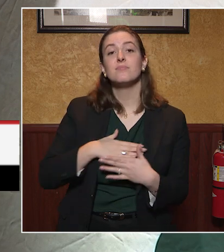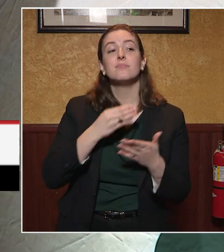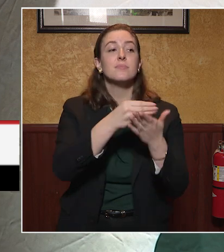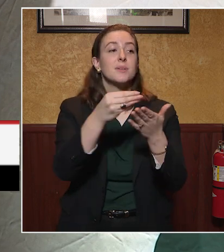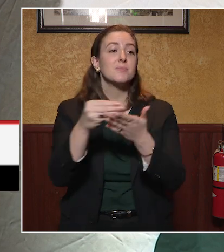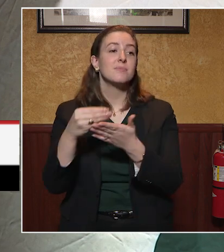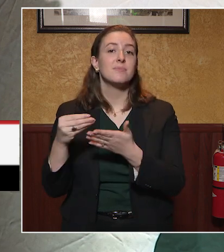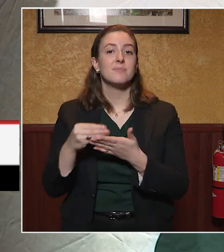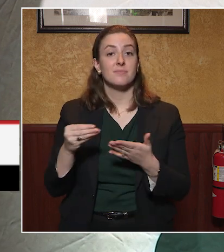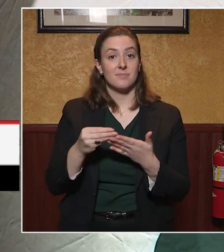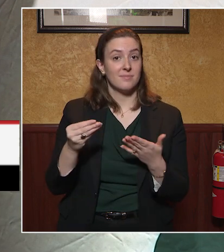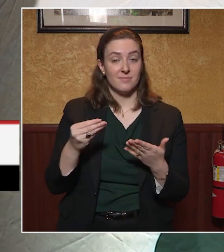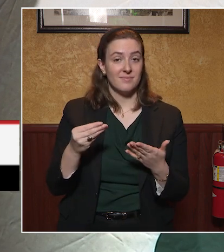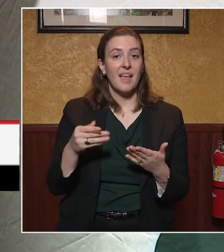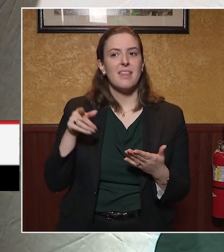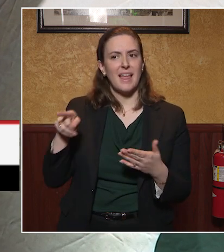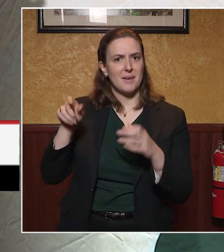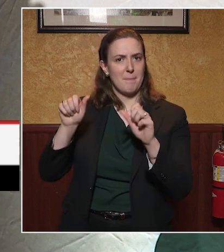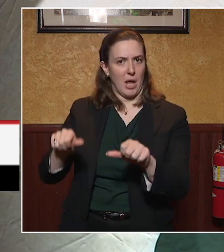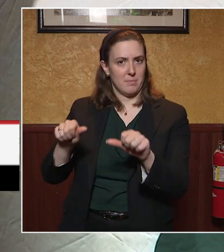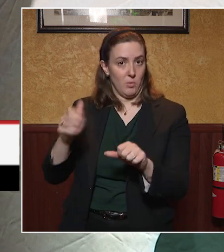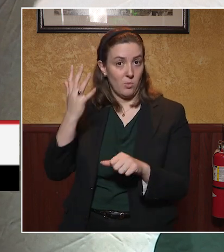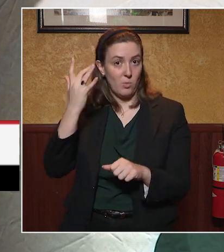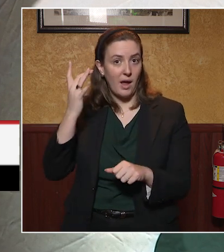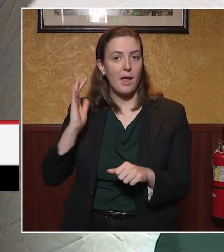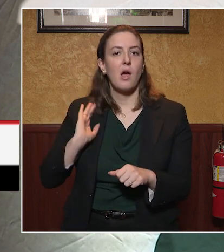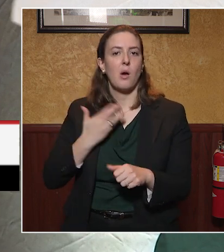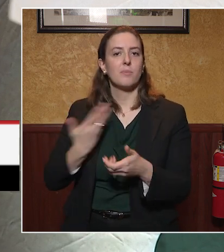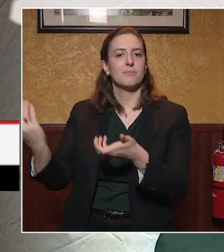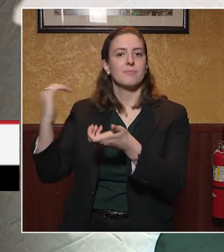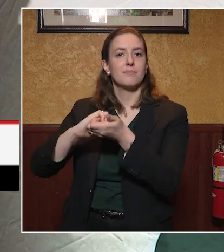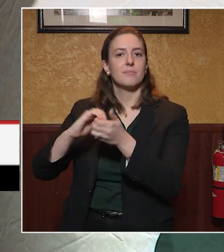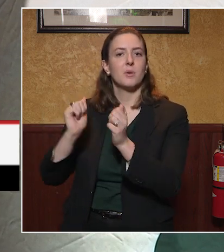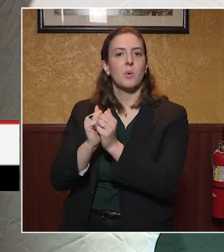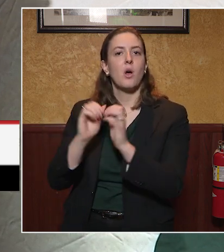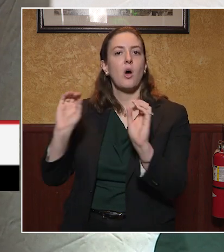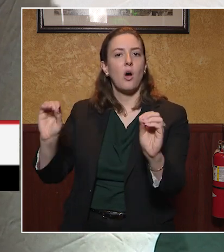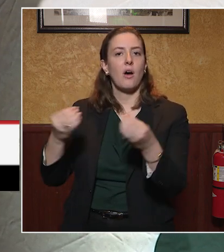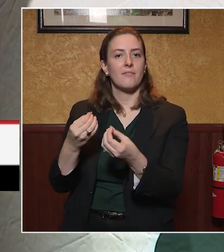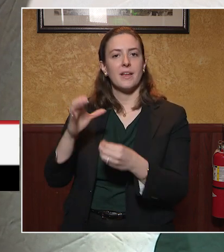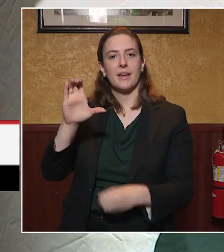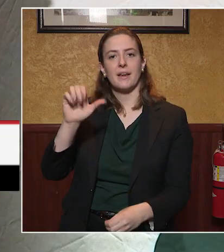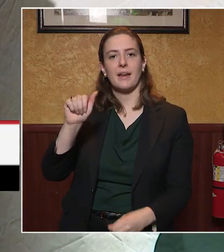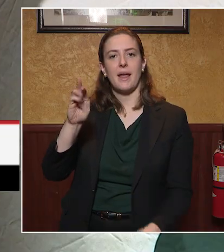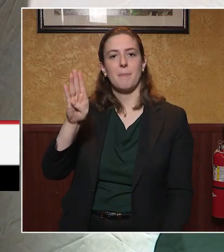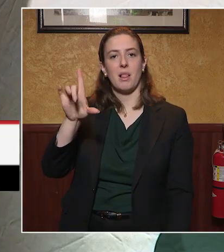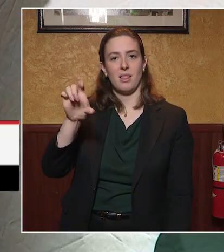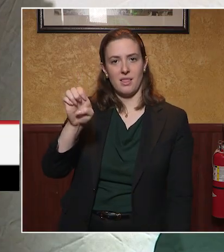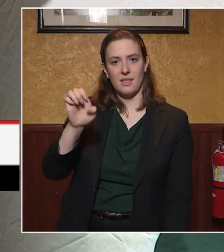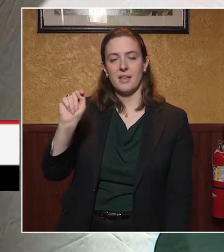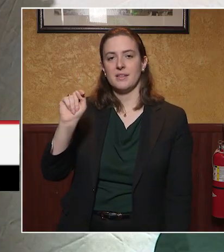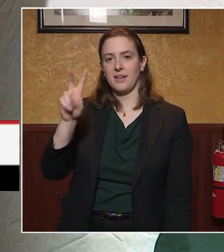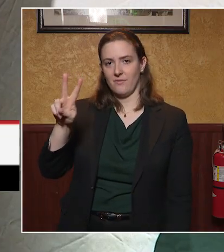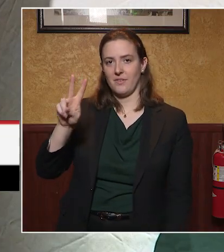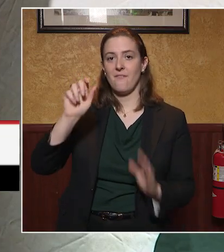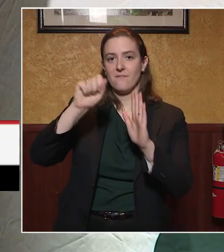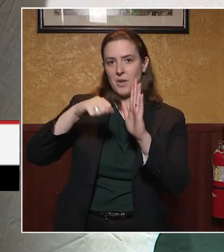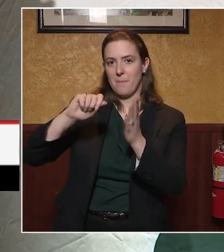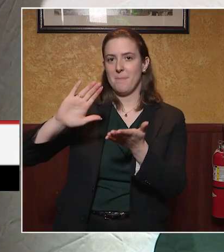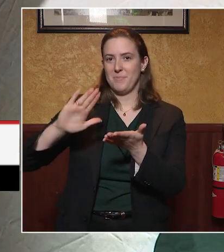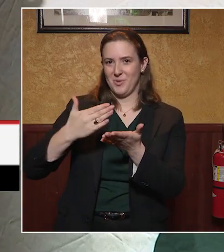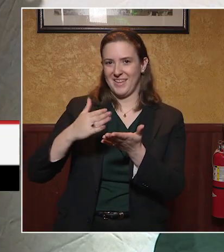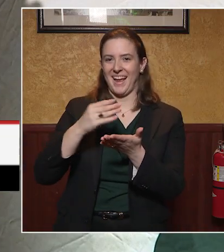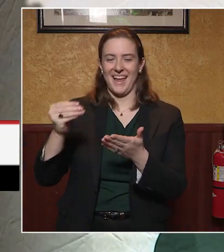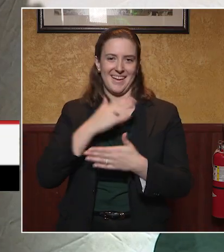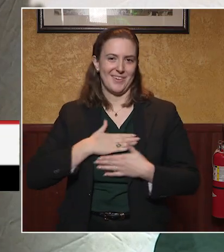because of the tremendous partnership and sponsorship of our friends at the Office of Cable, Television, Film, Music, and Entertainment,